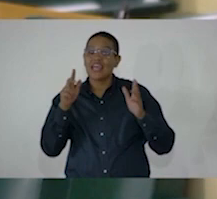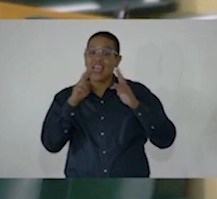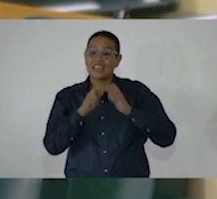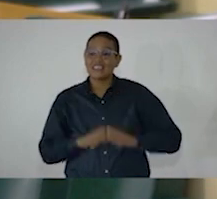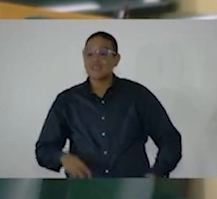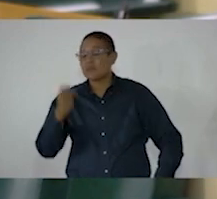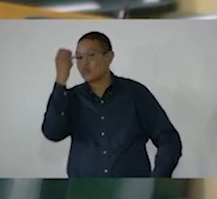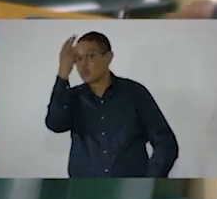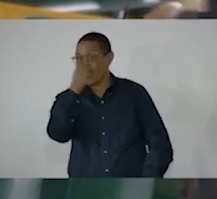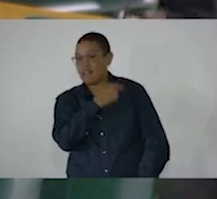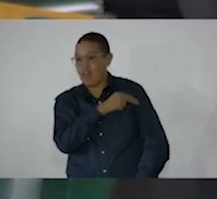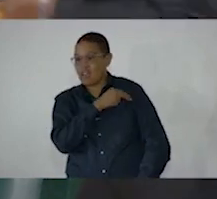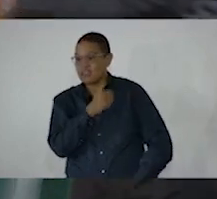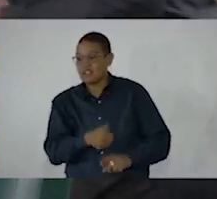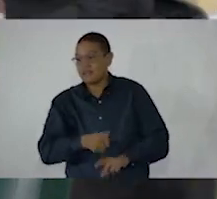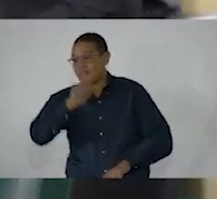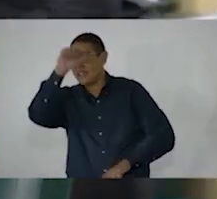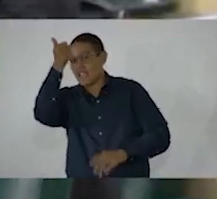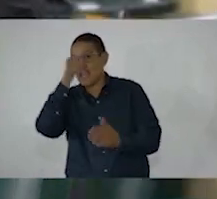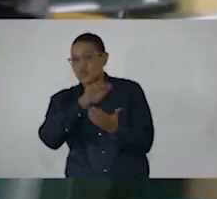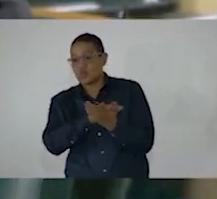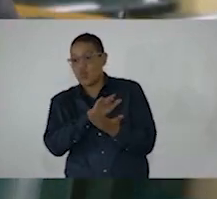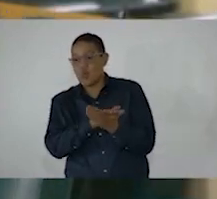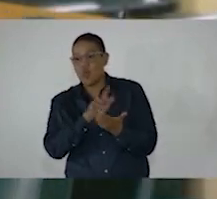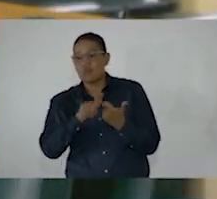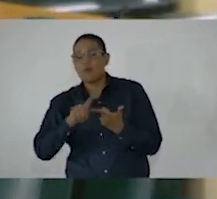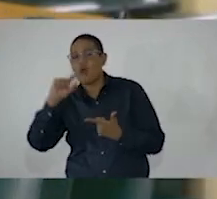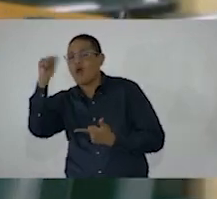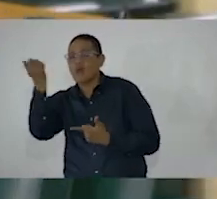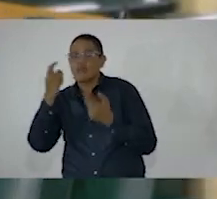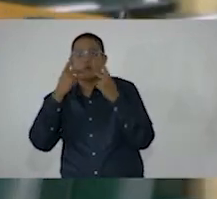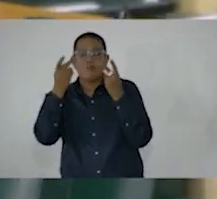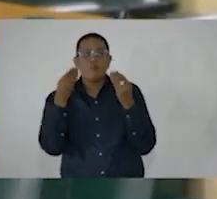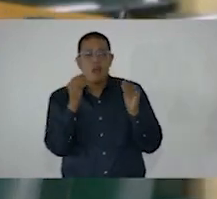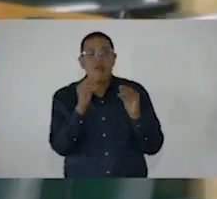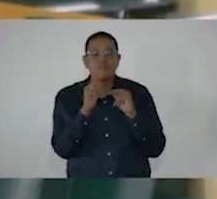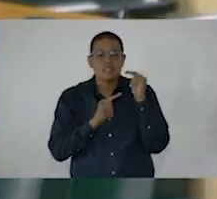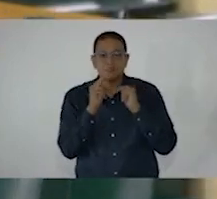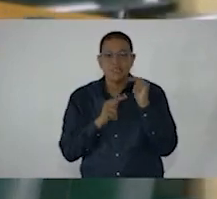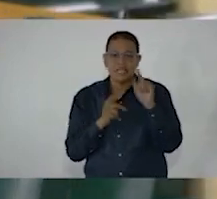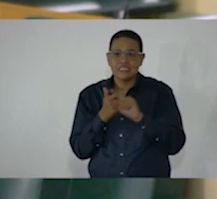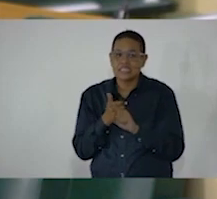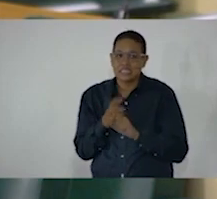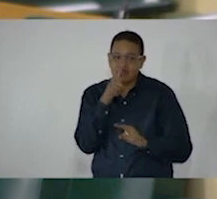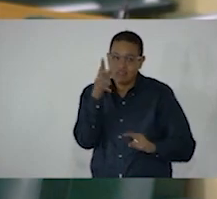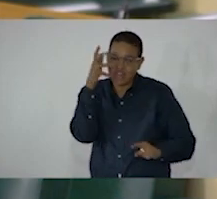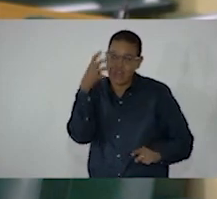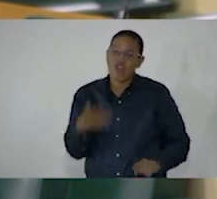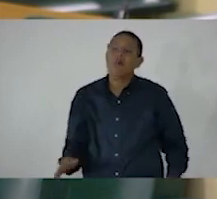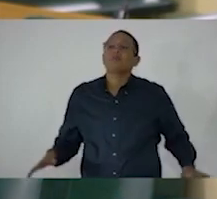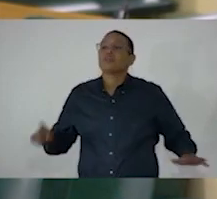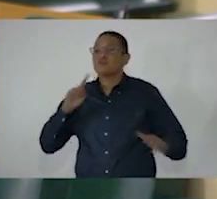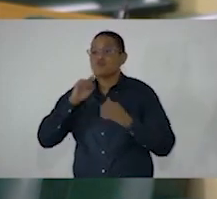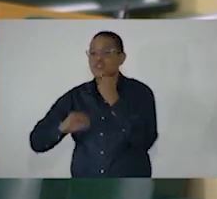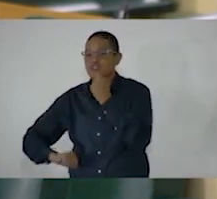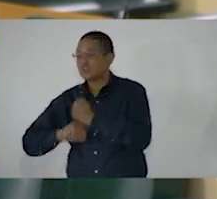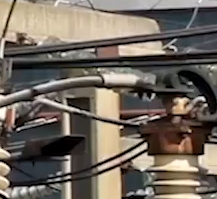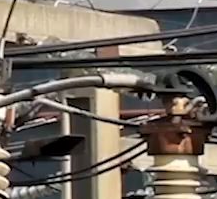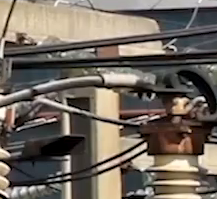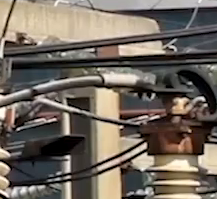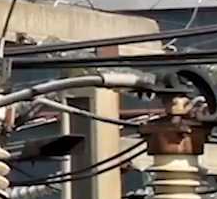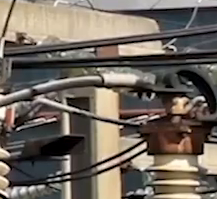12 hospitals, 10 schools, and other public office buildings have been completed to support this